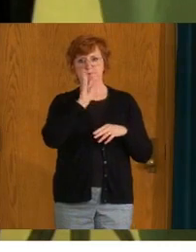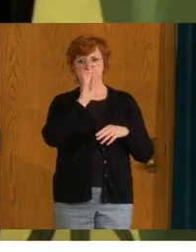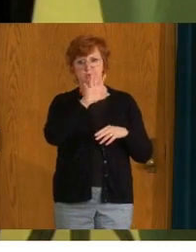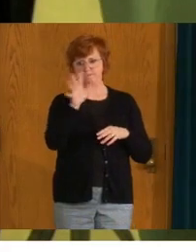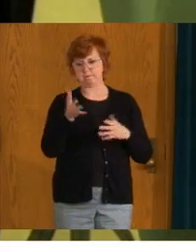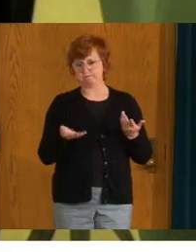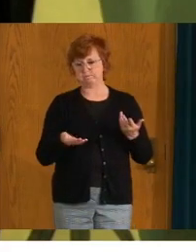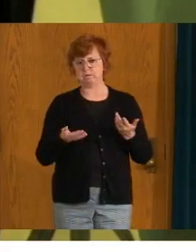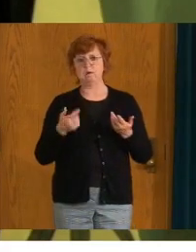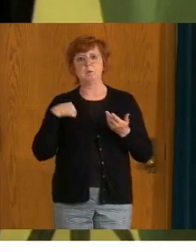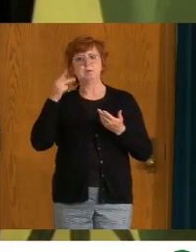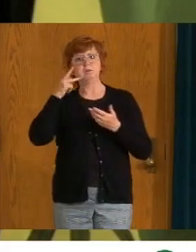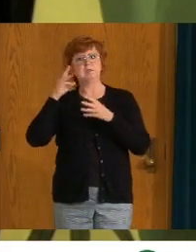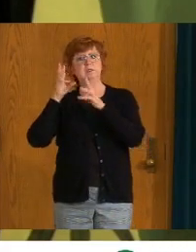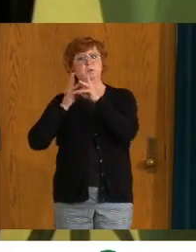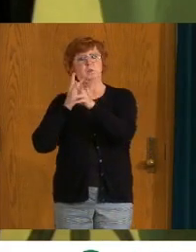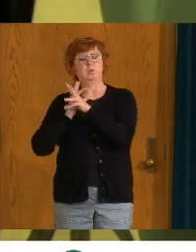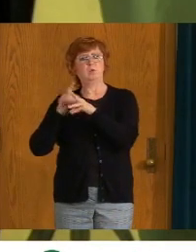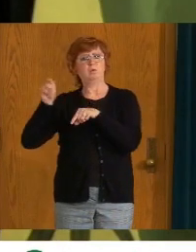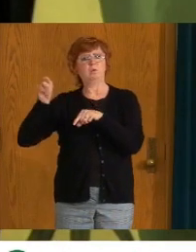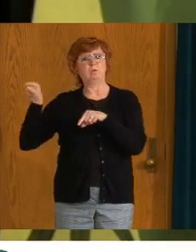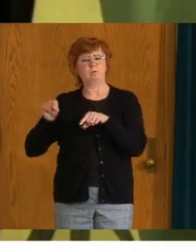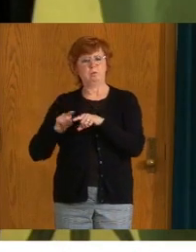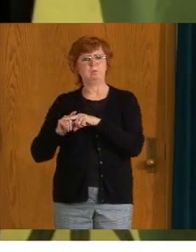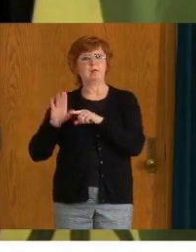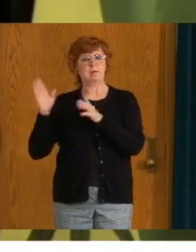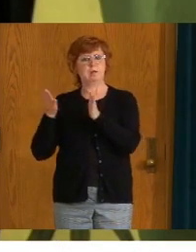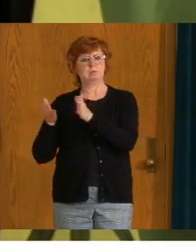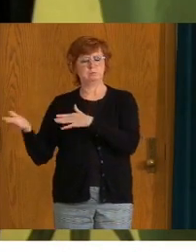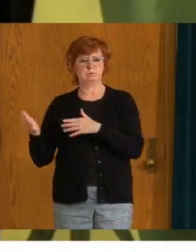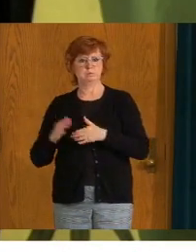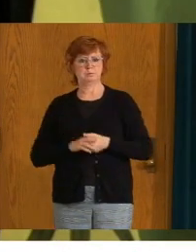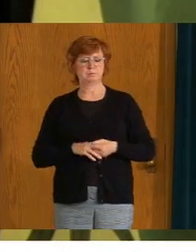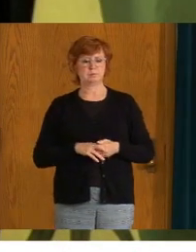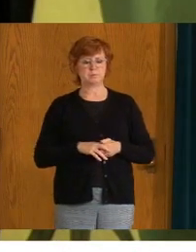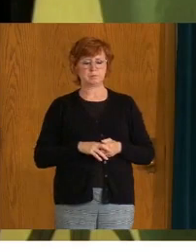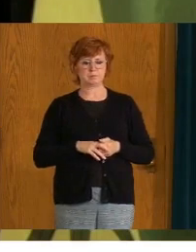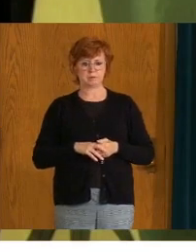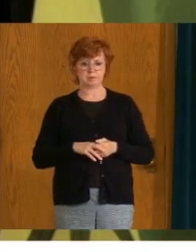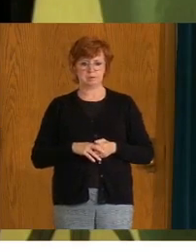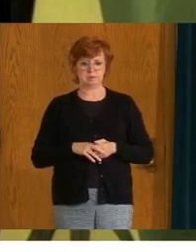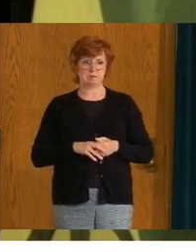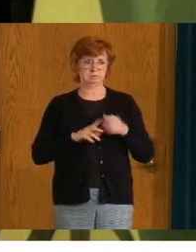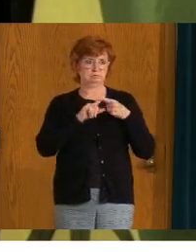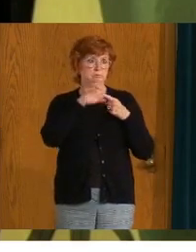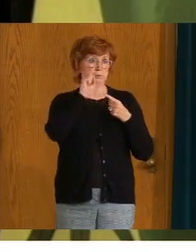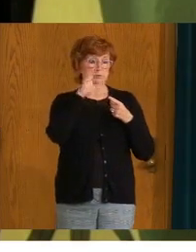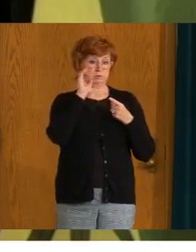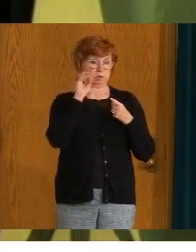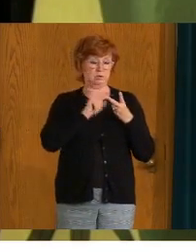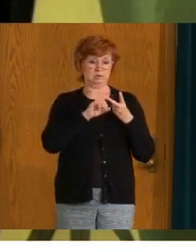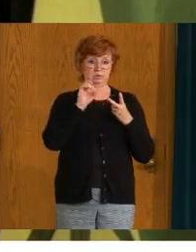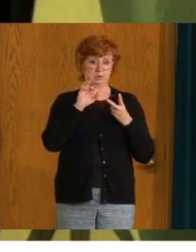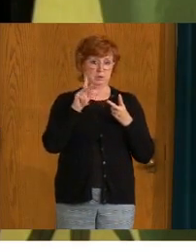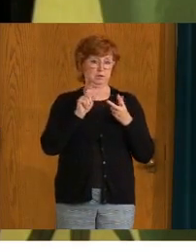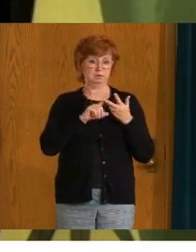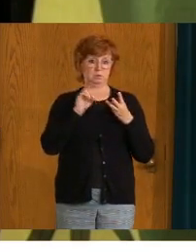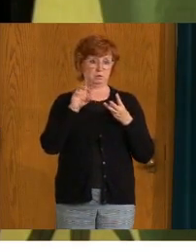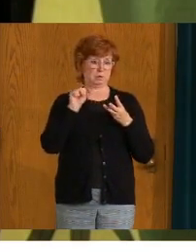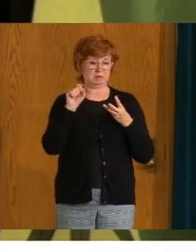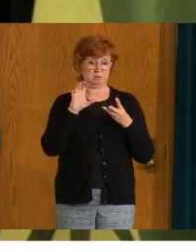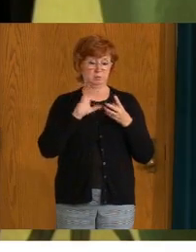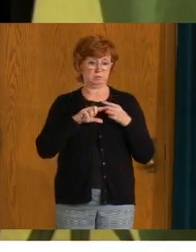as well as to precisely what our second dose strategy is and continues to be. But in a very short period of time,